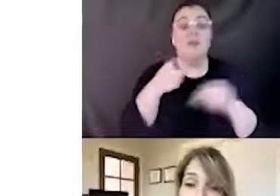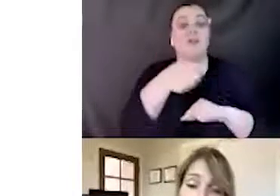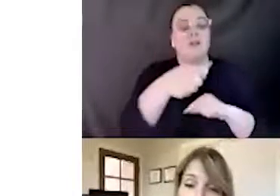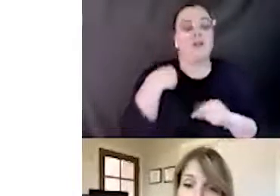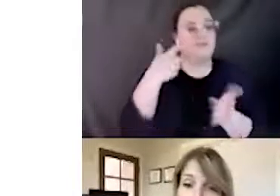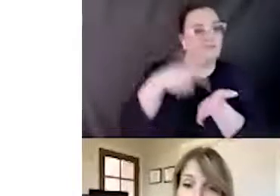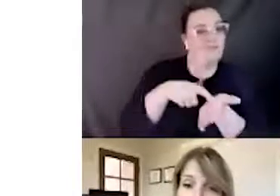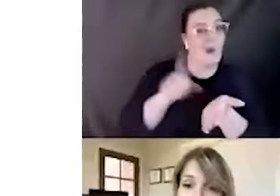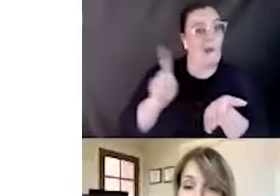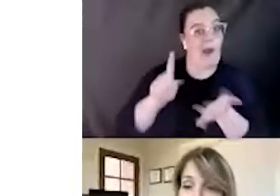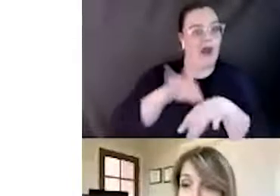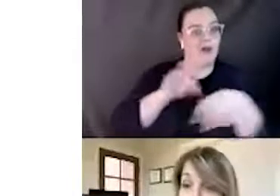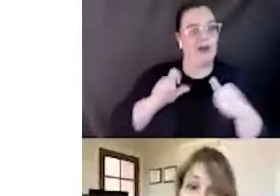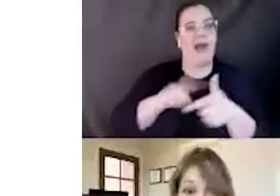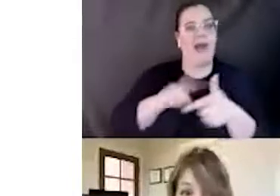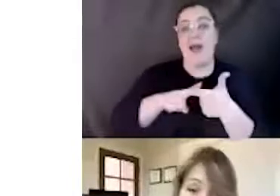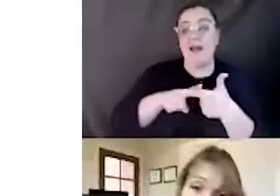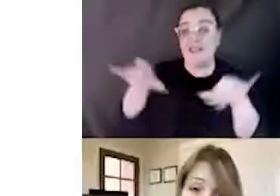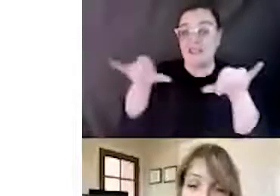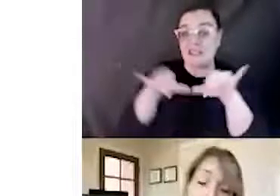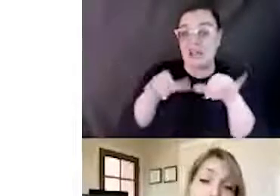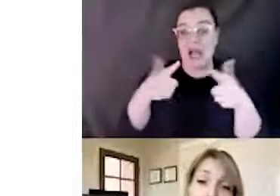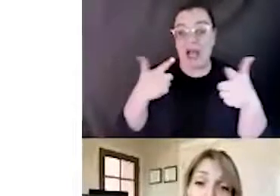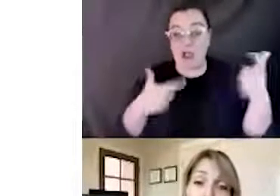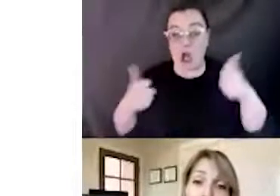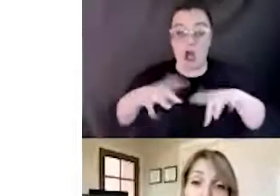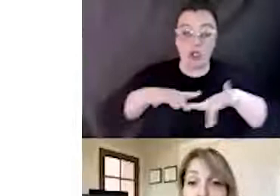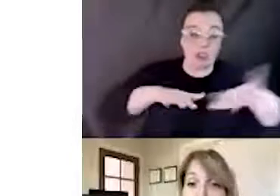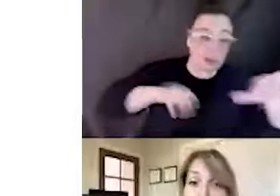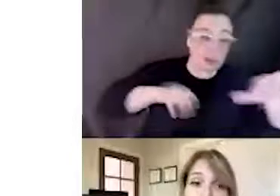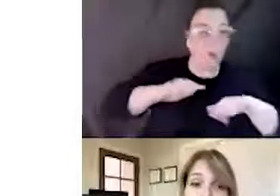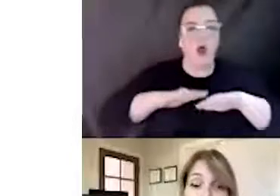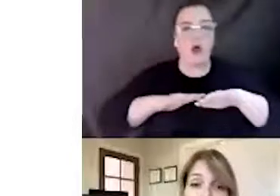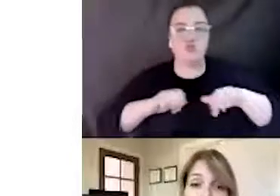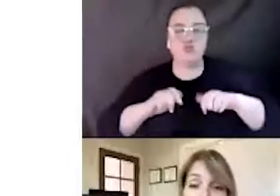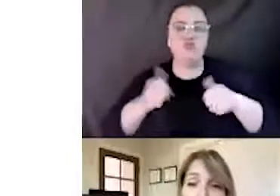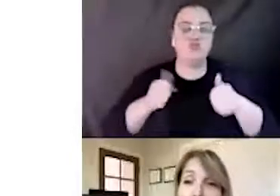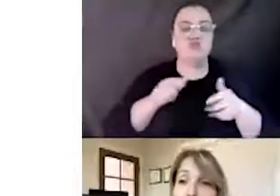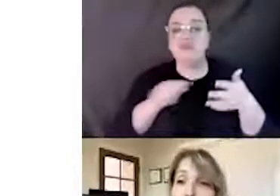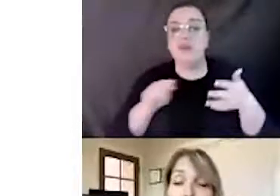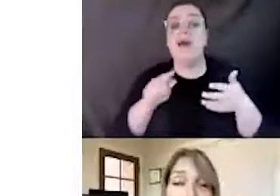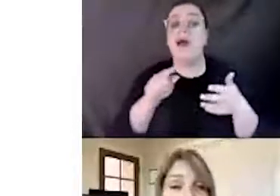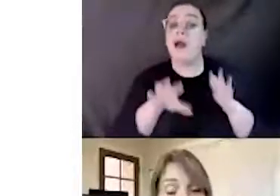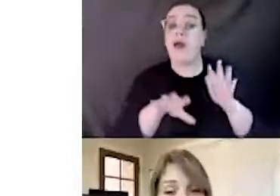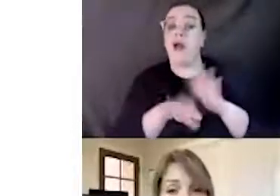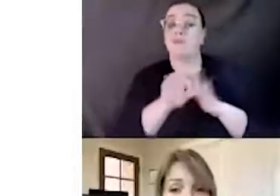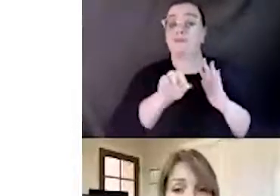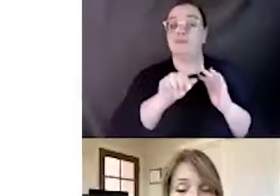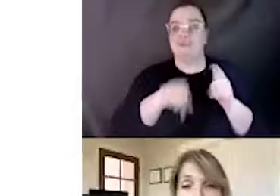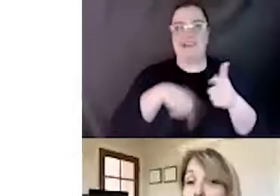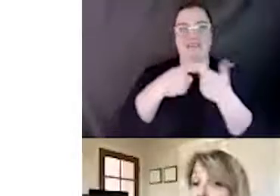how large the earthquake is. So we're just using a tiny bit of data. And the reason for that is because then we can provide as much warning as